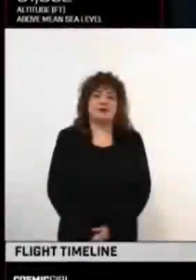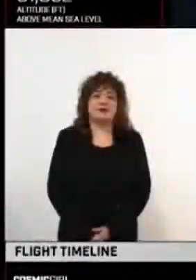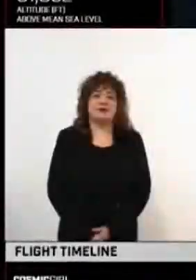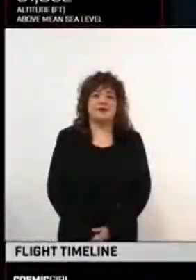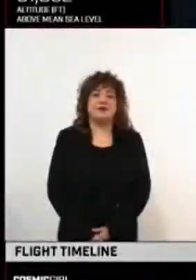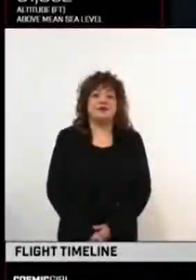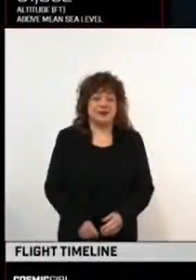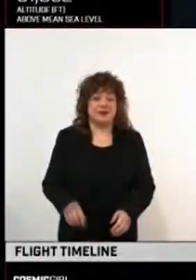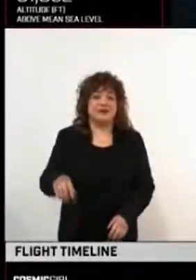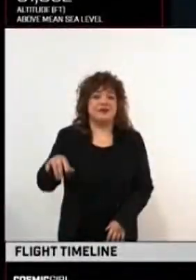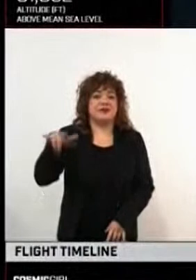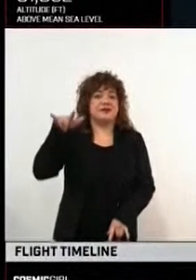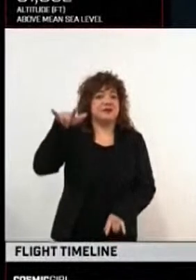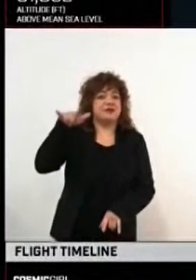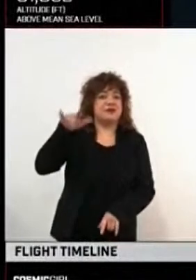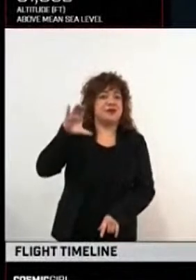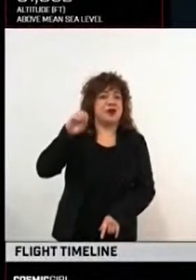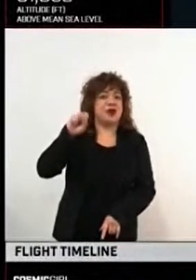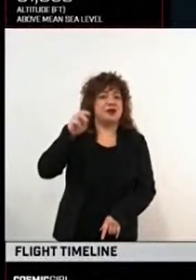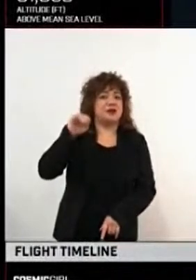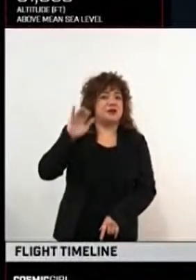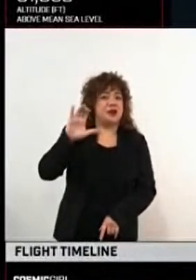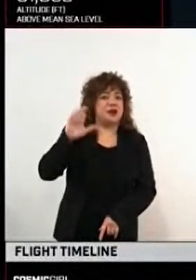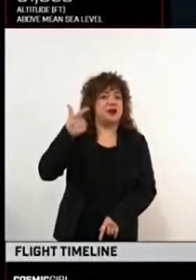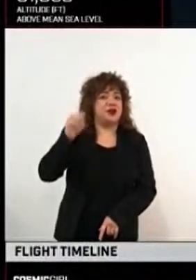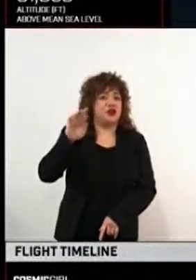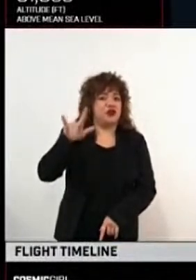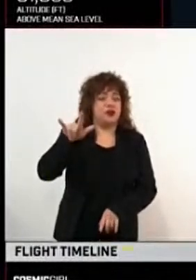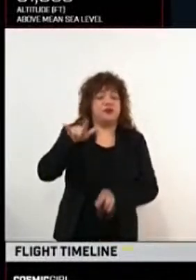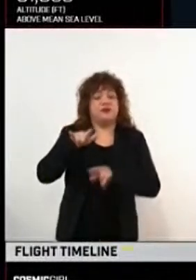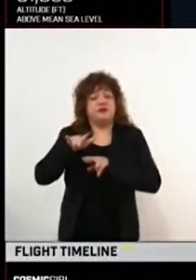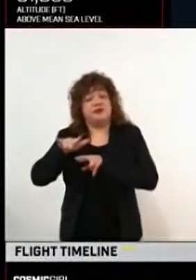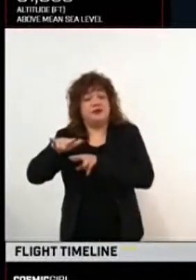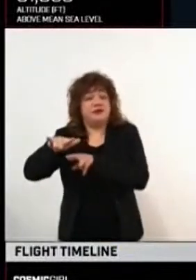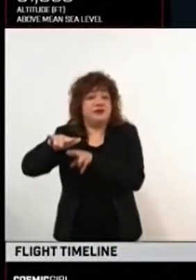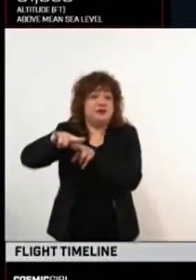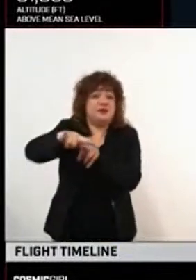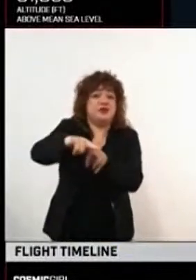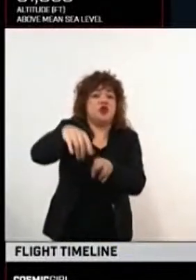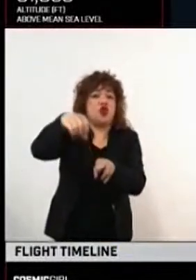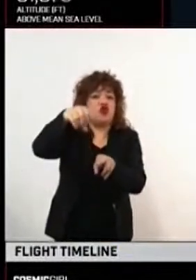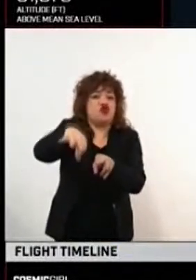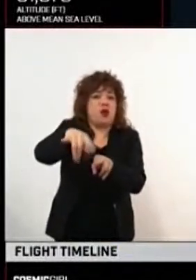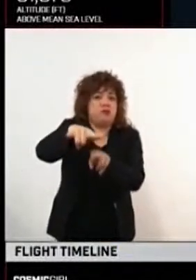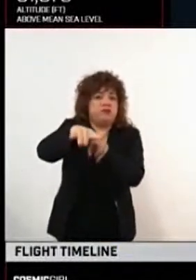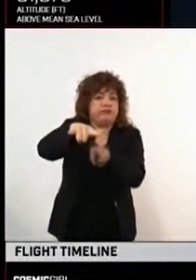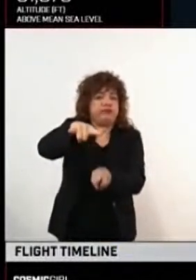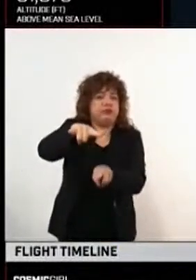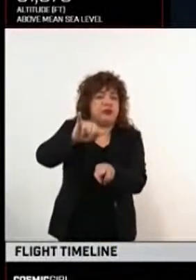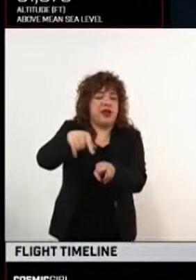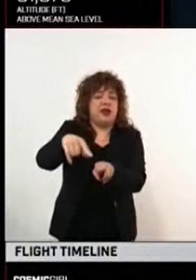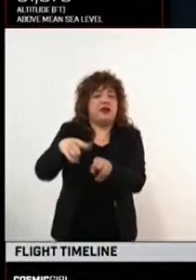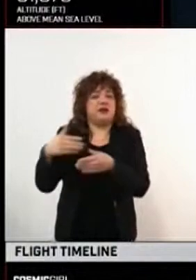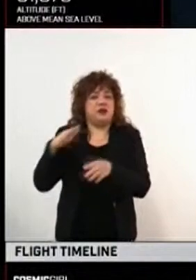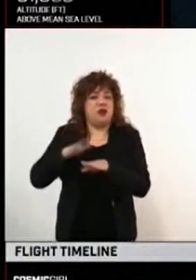So as Cosmic Girl carries our rocket out to the drop point, I wanted to give you a quick rundown of the flight profile you'll see our rocket complete today.